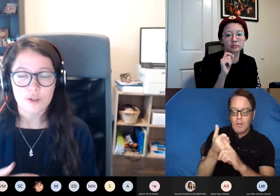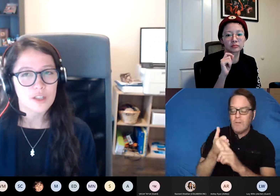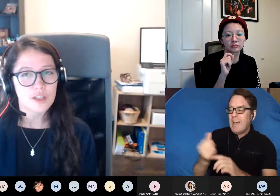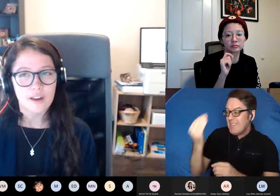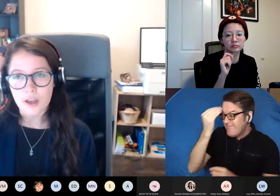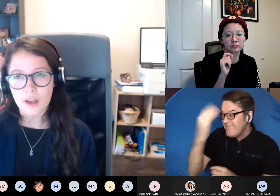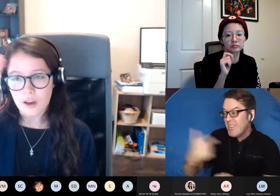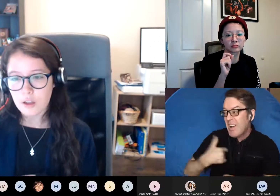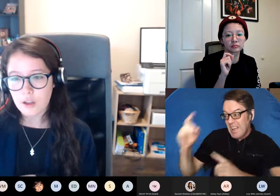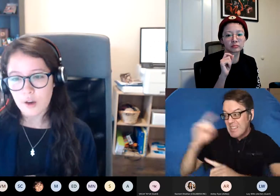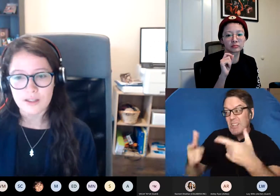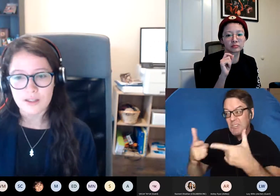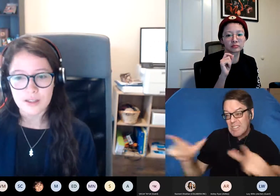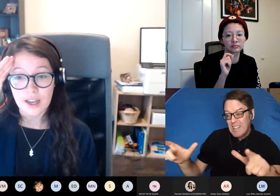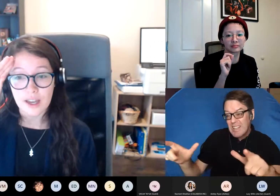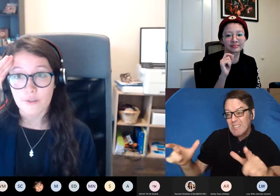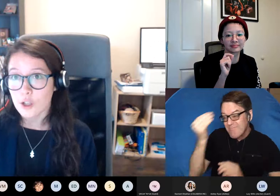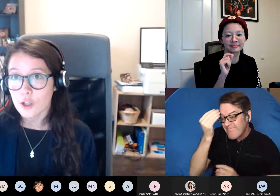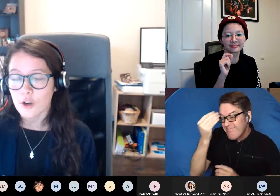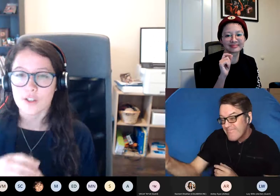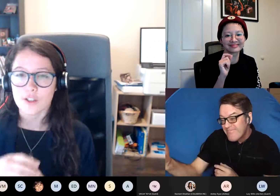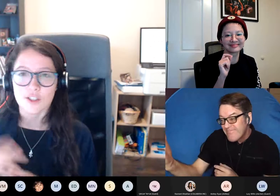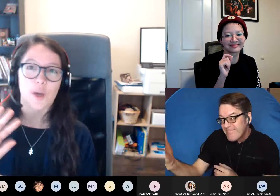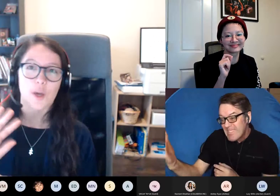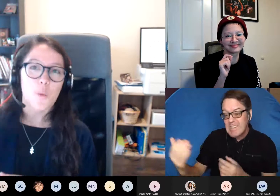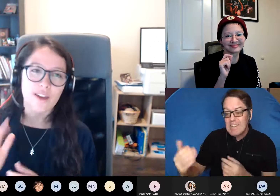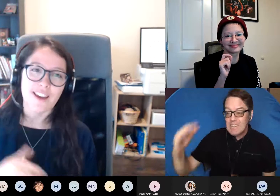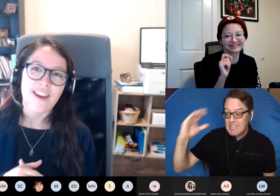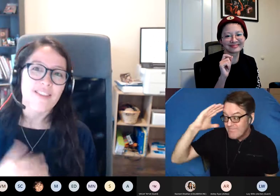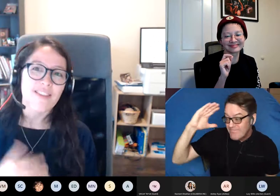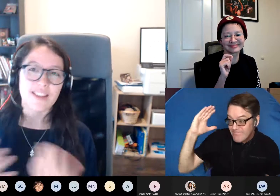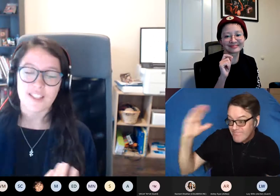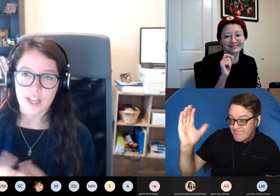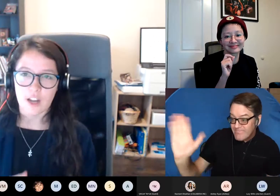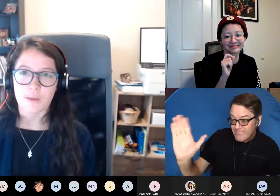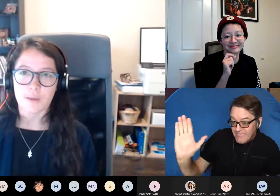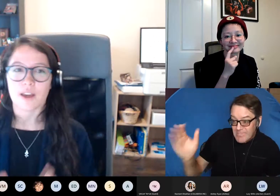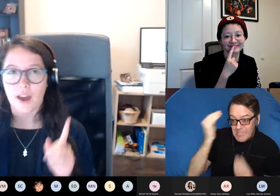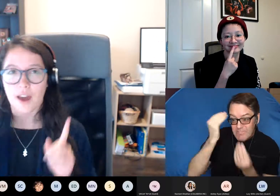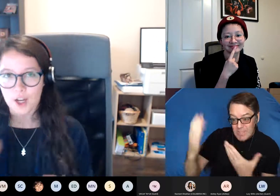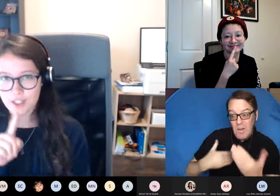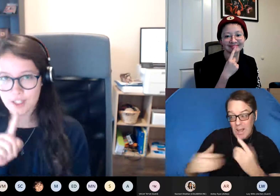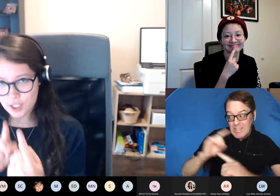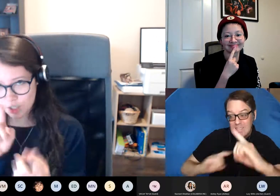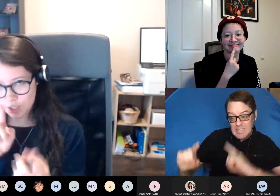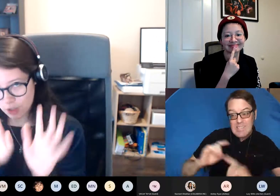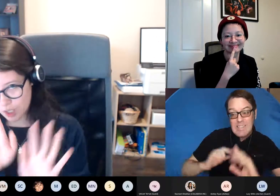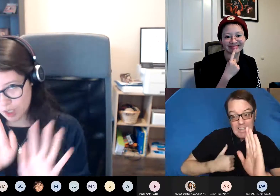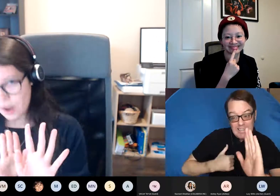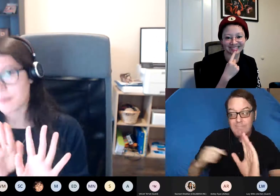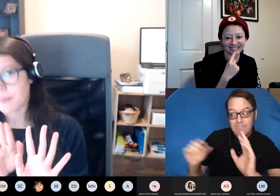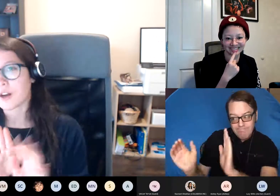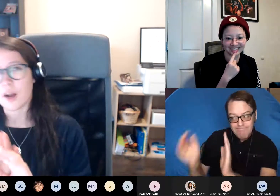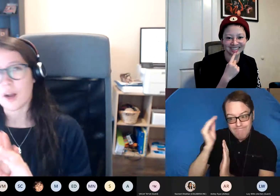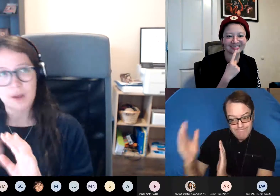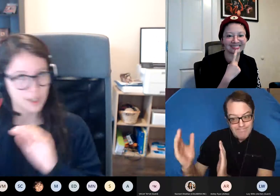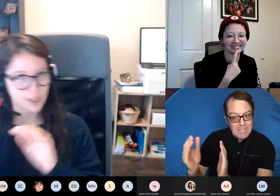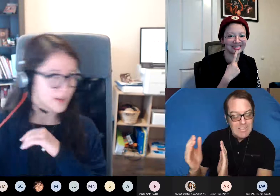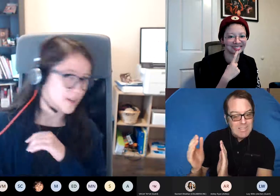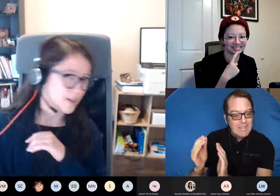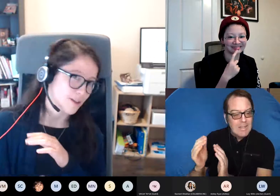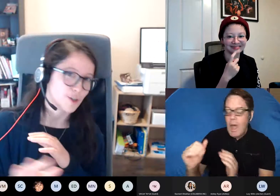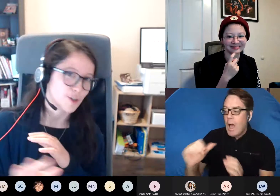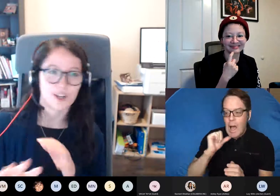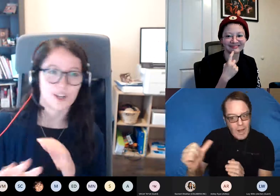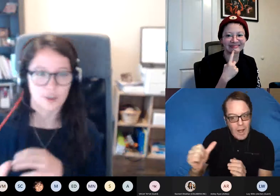such. So you can just kind of do like a hello. That's a sign for hello versus just like waving. That's enough to kind of be like eye contact. Just so you know, I'm here. I'm not going